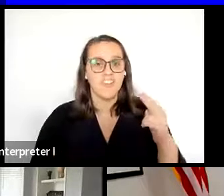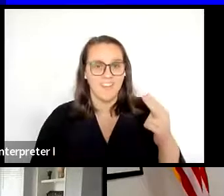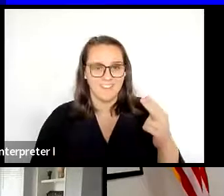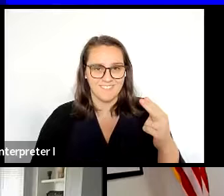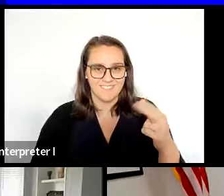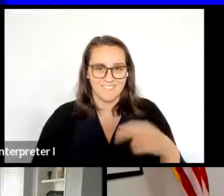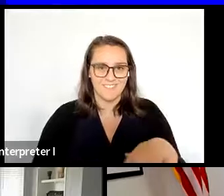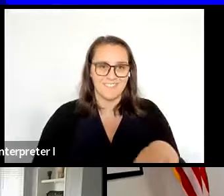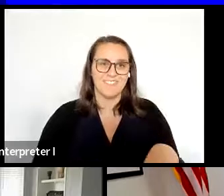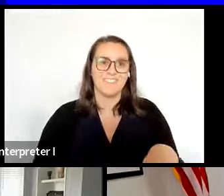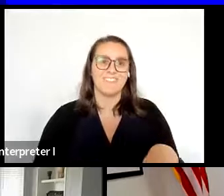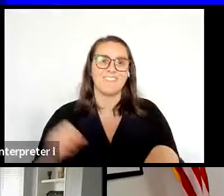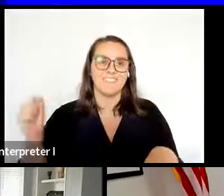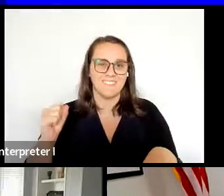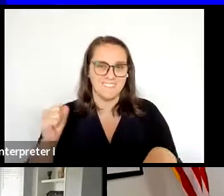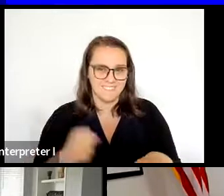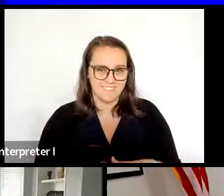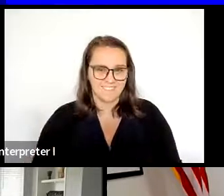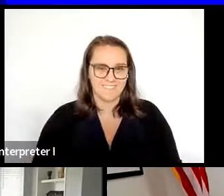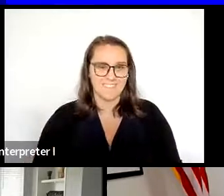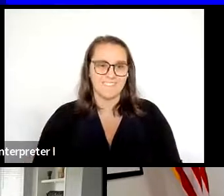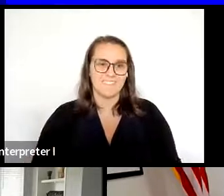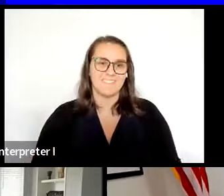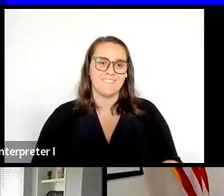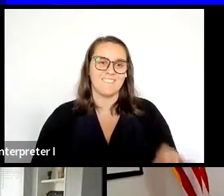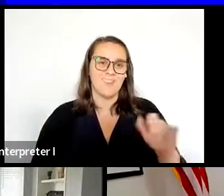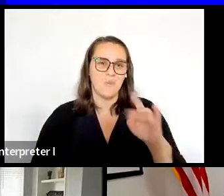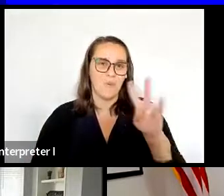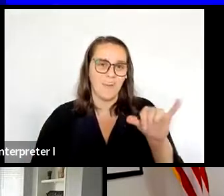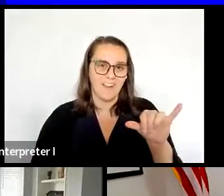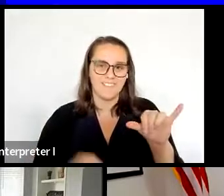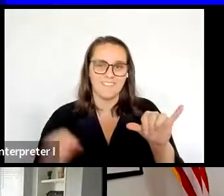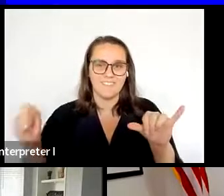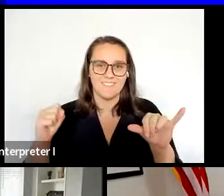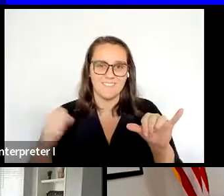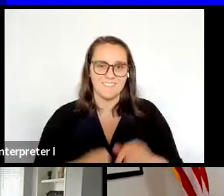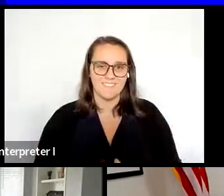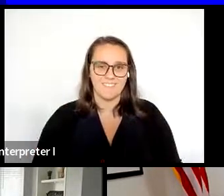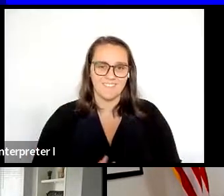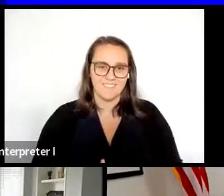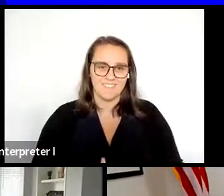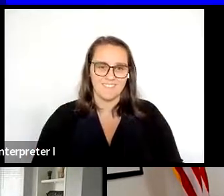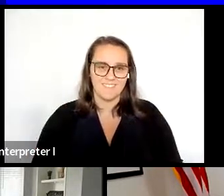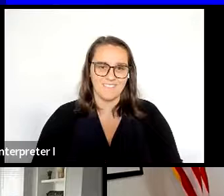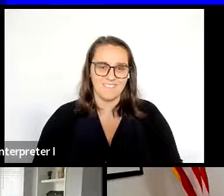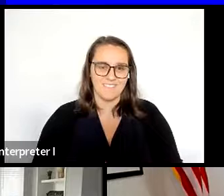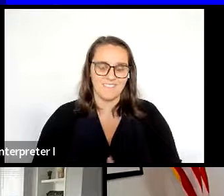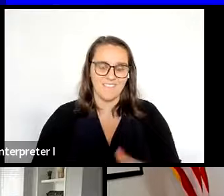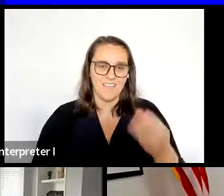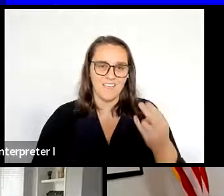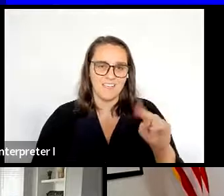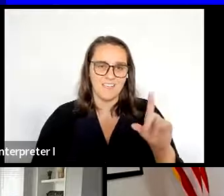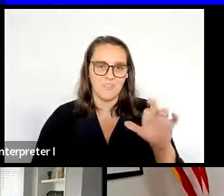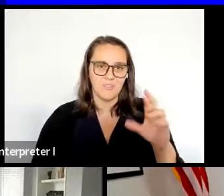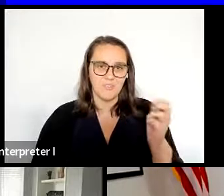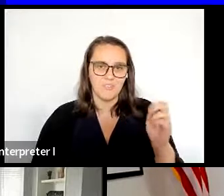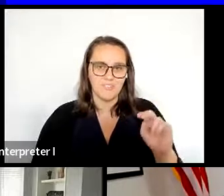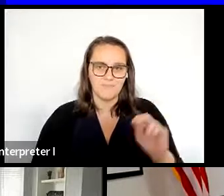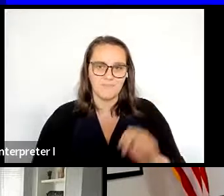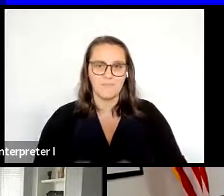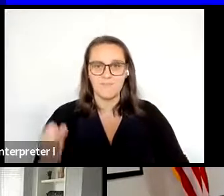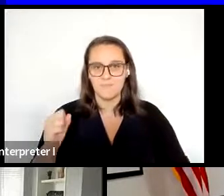Yes. Councilmember Che votes yes. Councilmember Gray. Yes. Councilmember Gray votes yes. Councilmember Henderson.